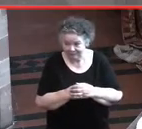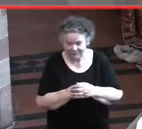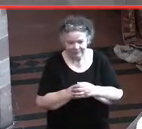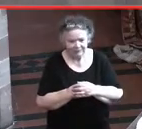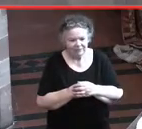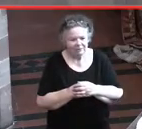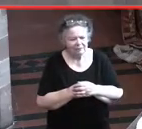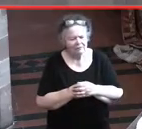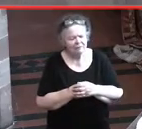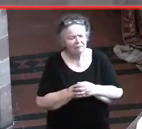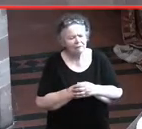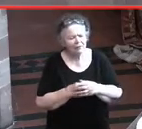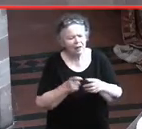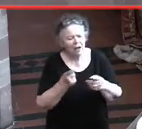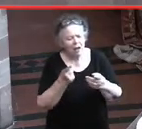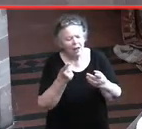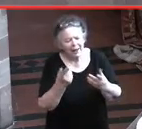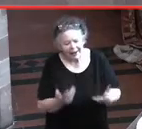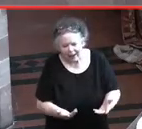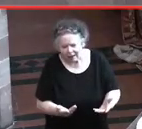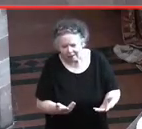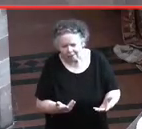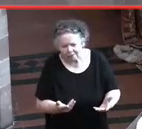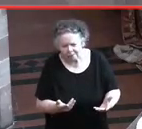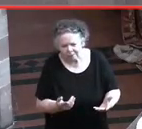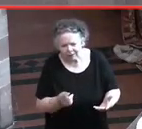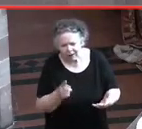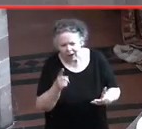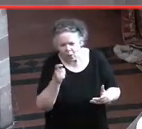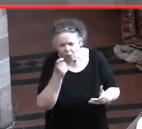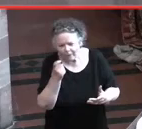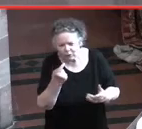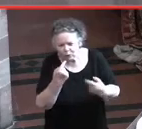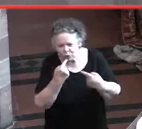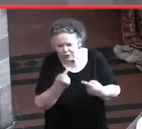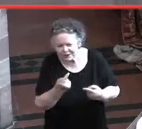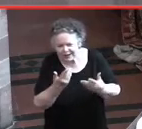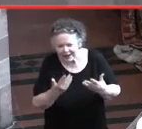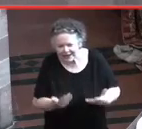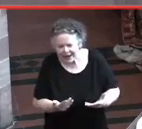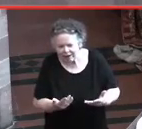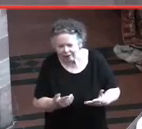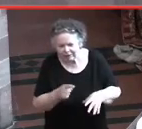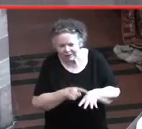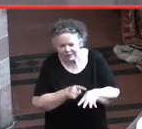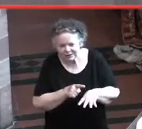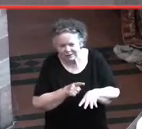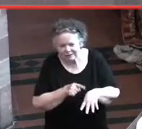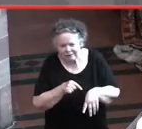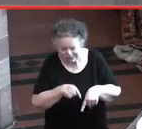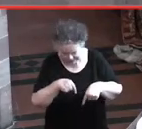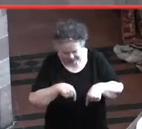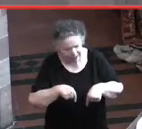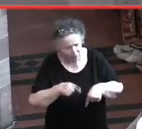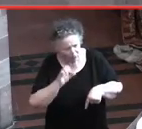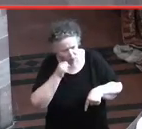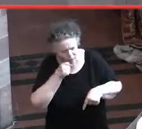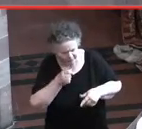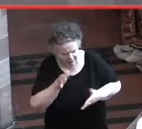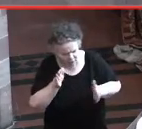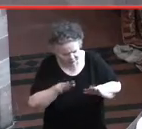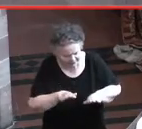I wonder what you say now on this point of your ordination. Is it